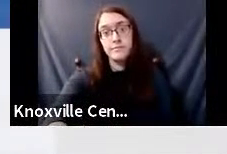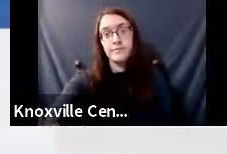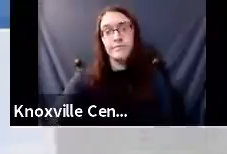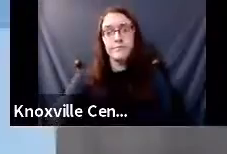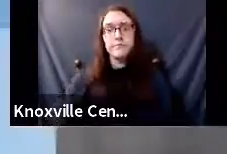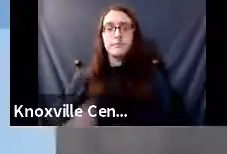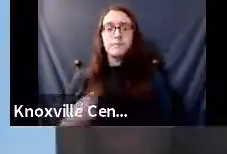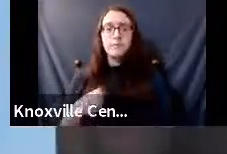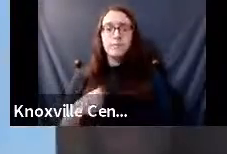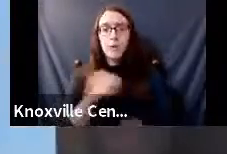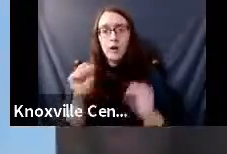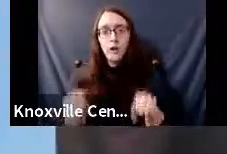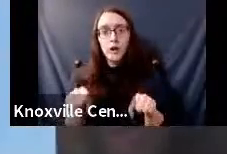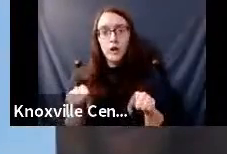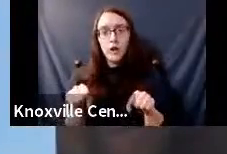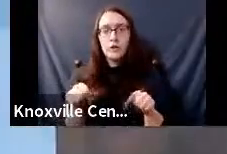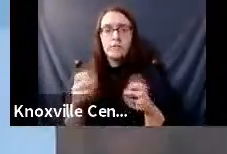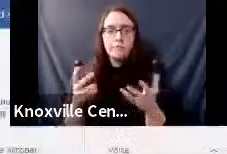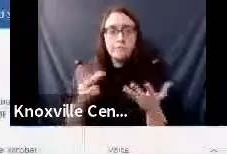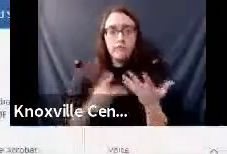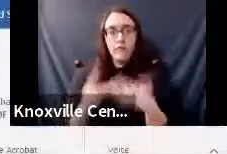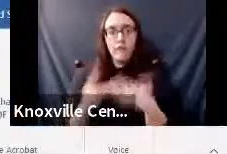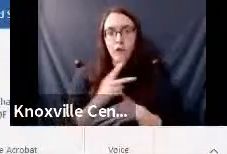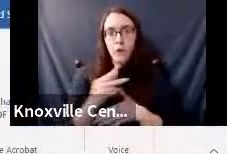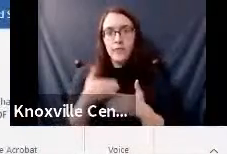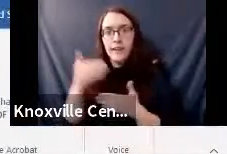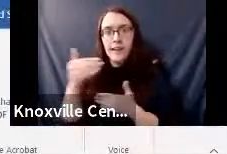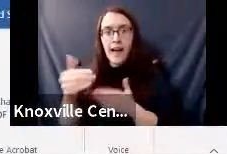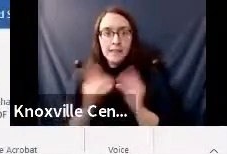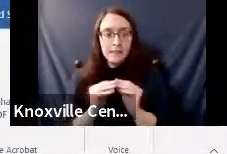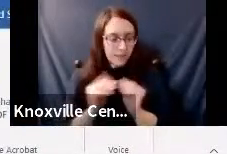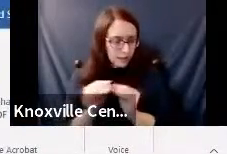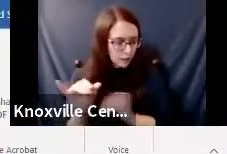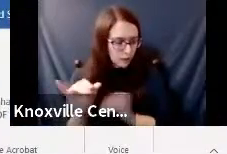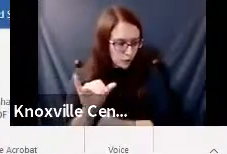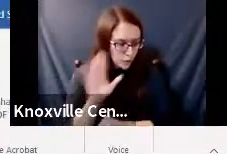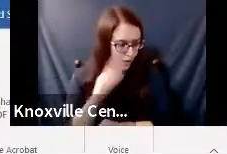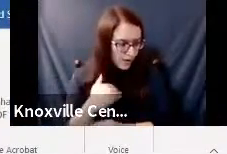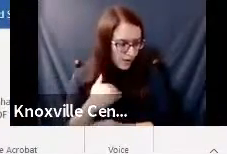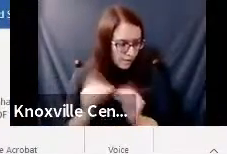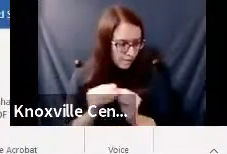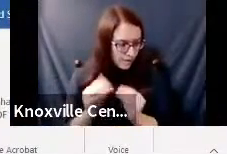So we could potentially review this at the next meeting, because presumably we'd probably have a meeting in between.